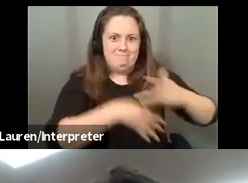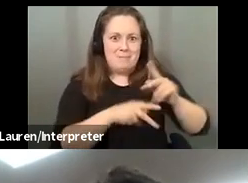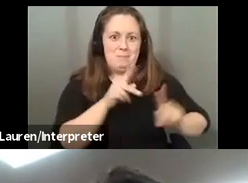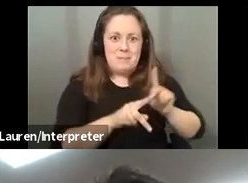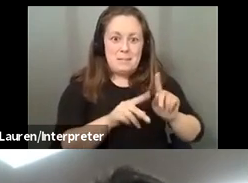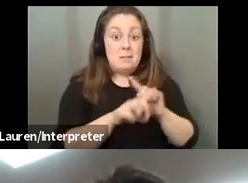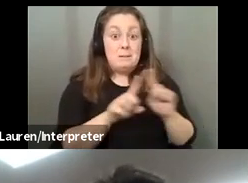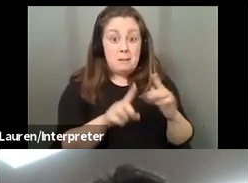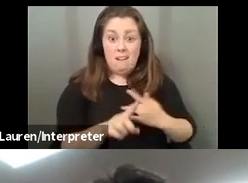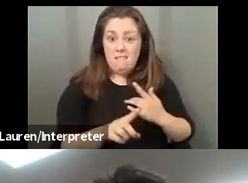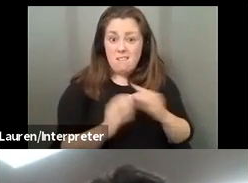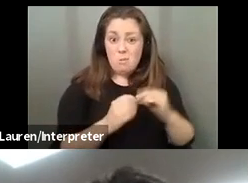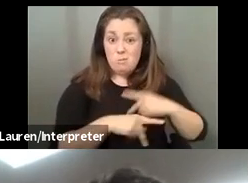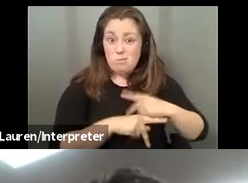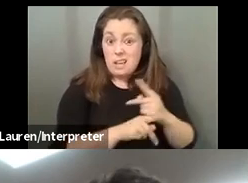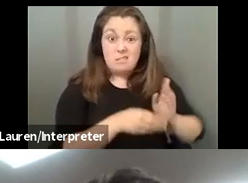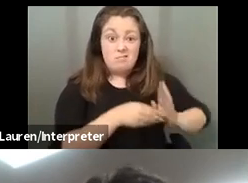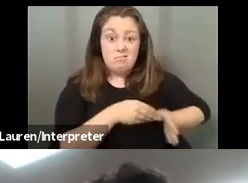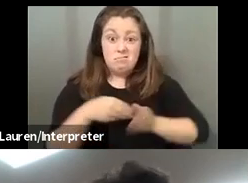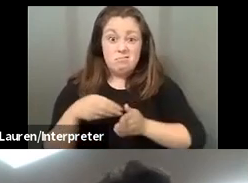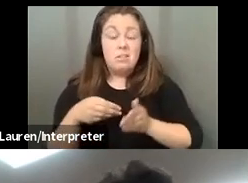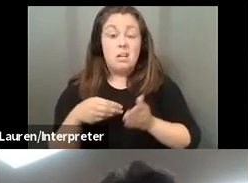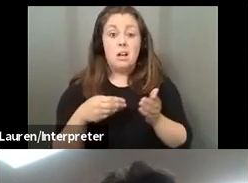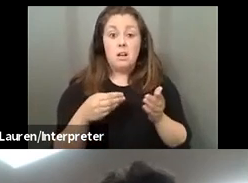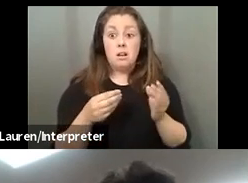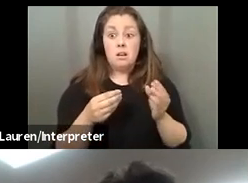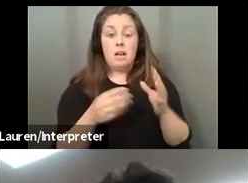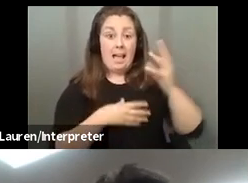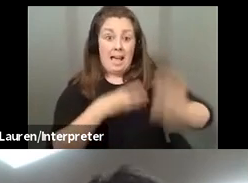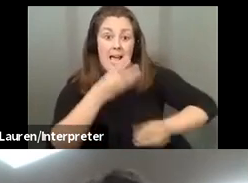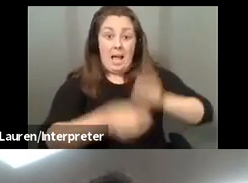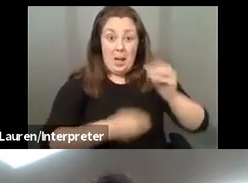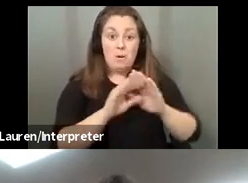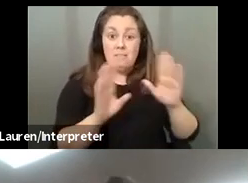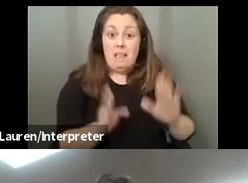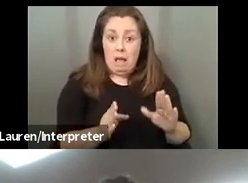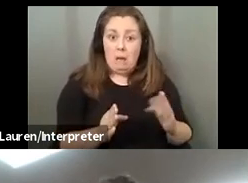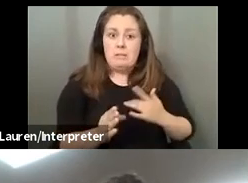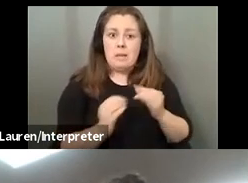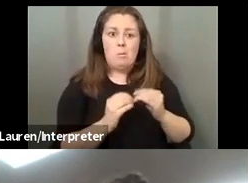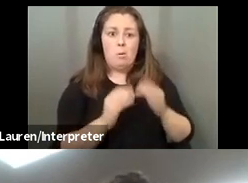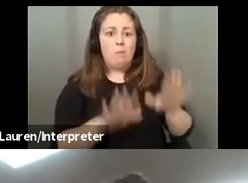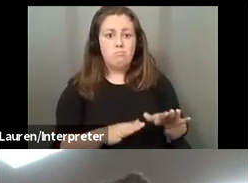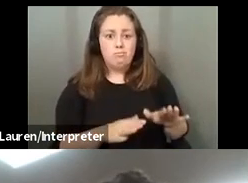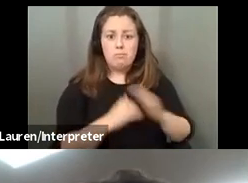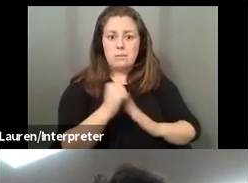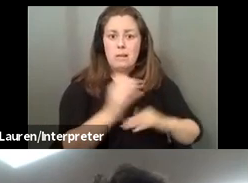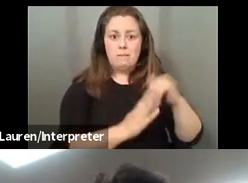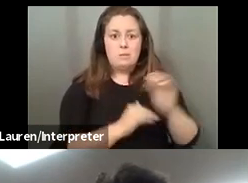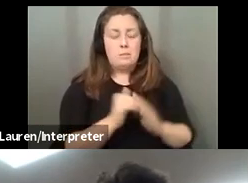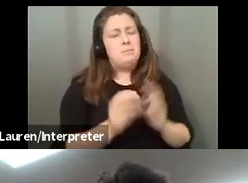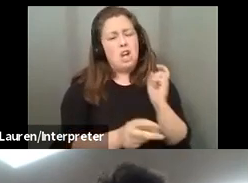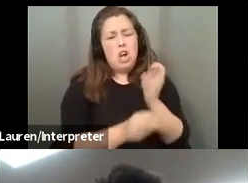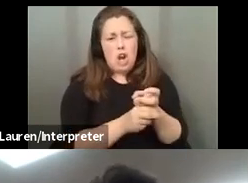made me more productive and has made me better with getting out of the house more. They said, it's definitely been hard to get back into a full